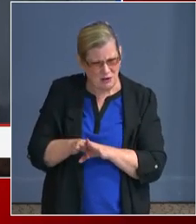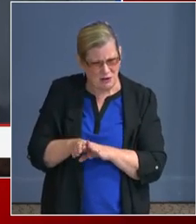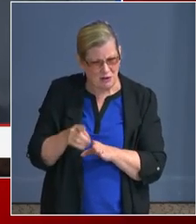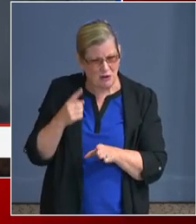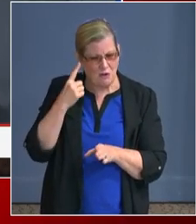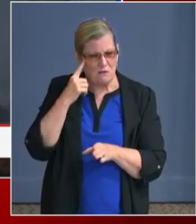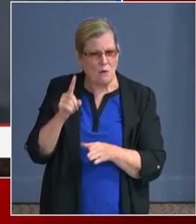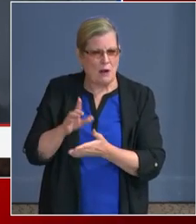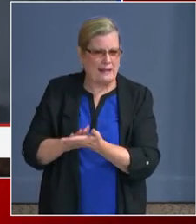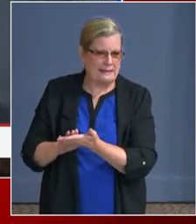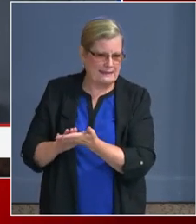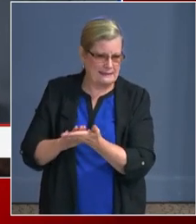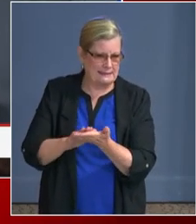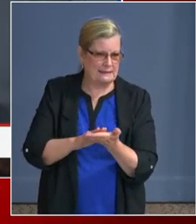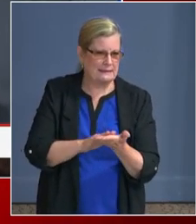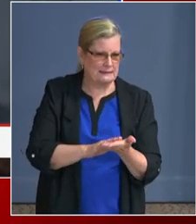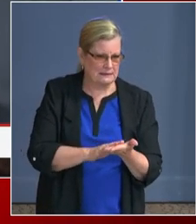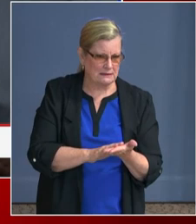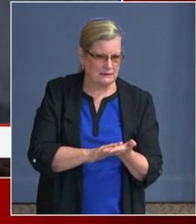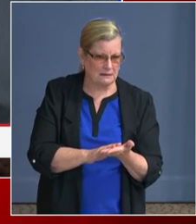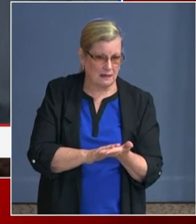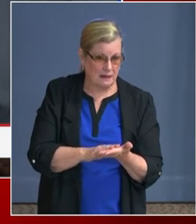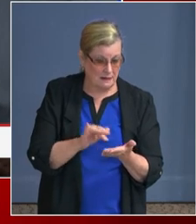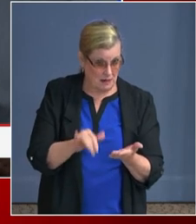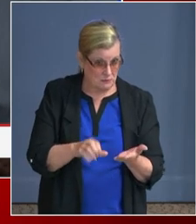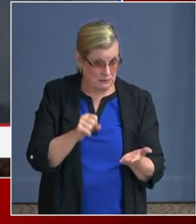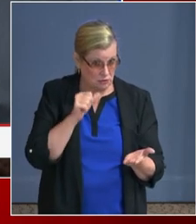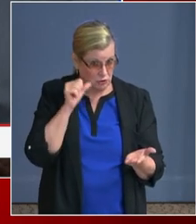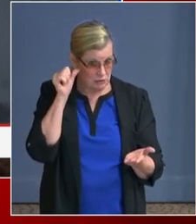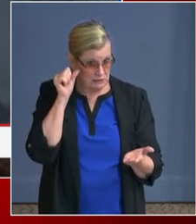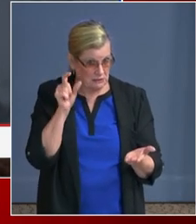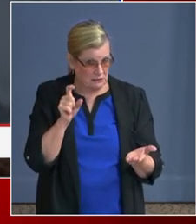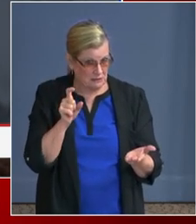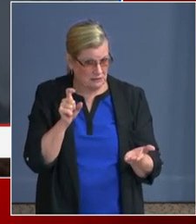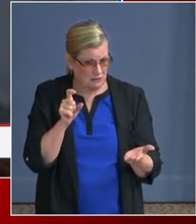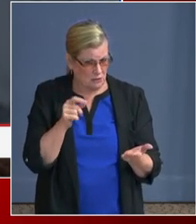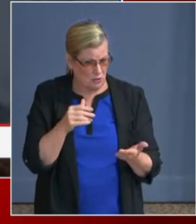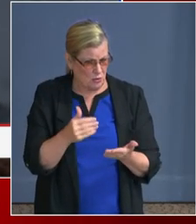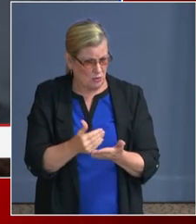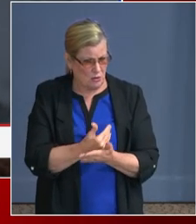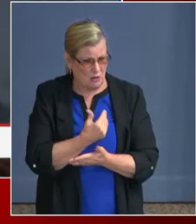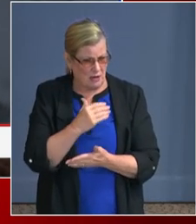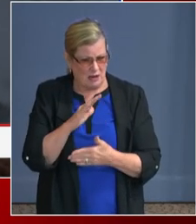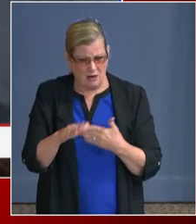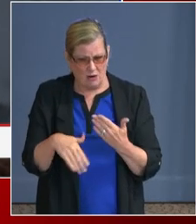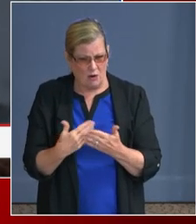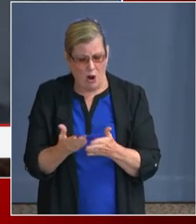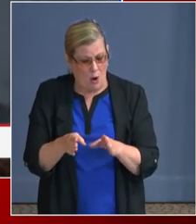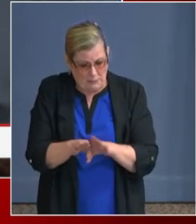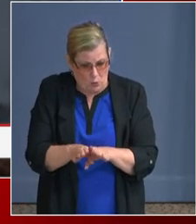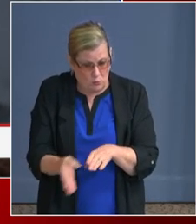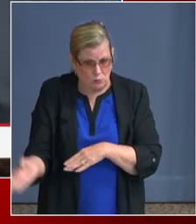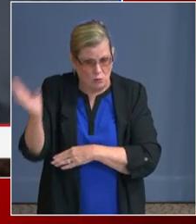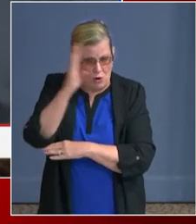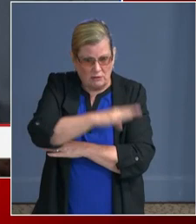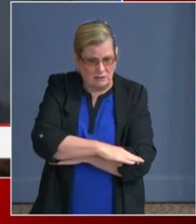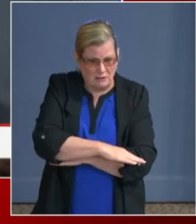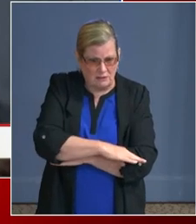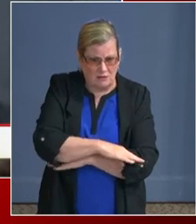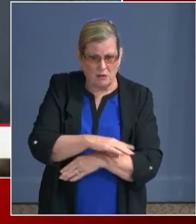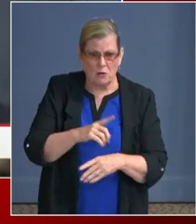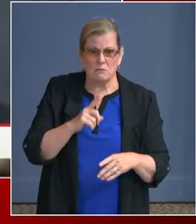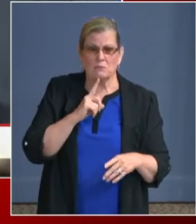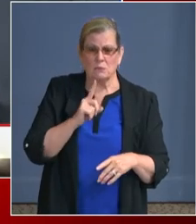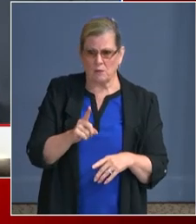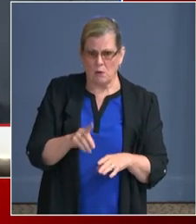cleaning. And then yesterday, was there, because throughout the entire day, maybe around 7 o'clock or so was when it opened back